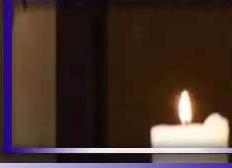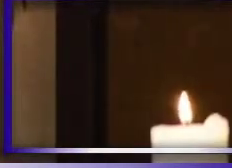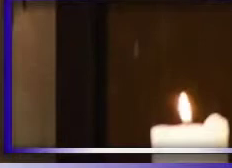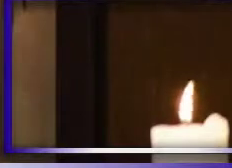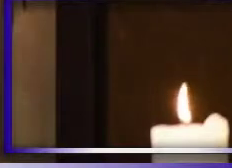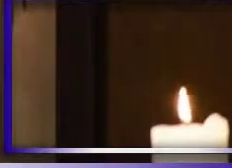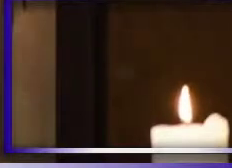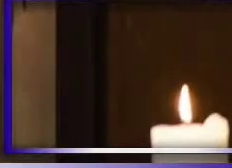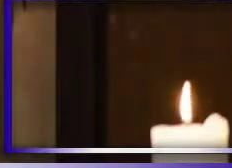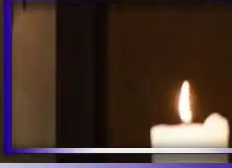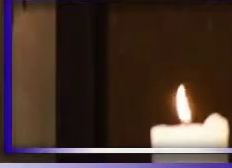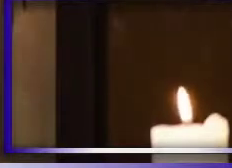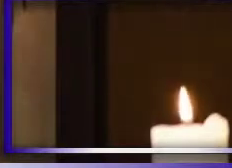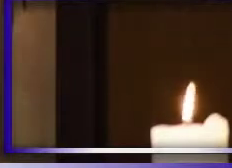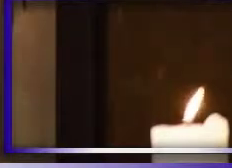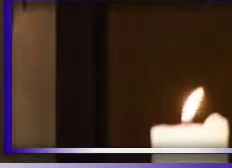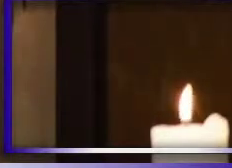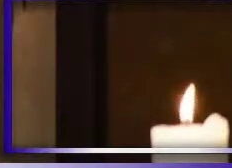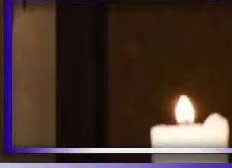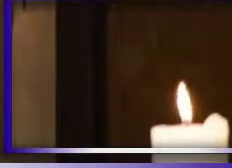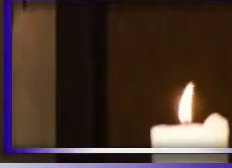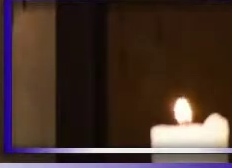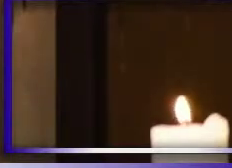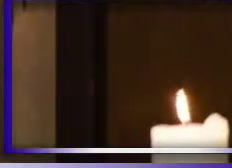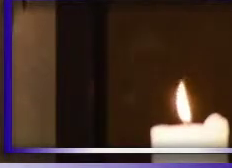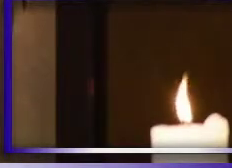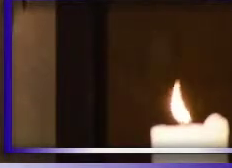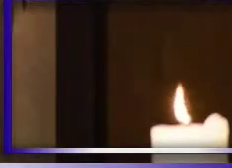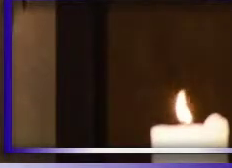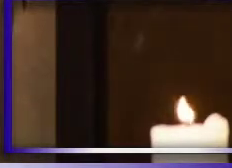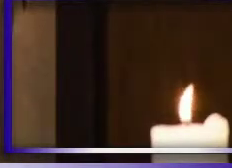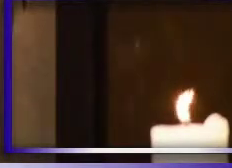And I am one person who can do that.